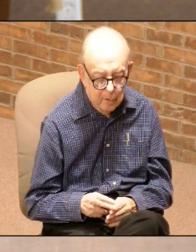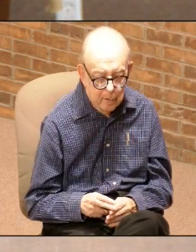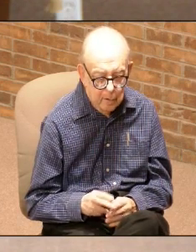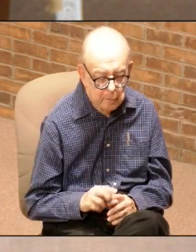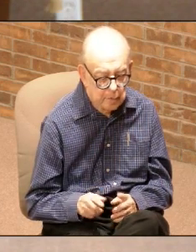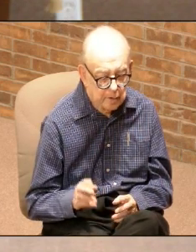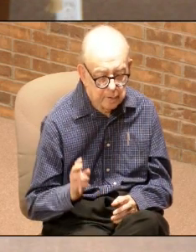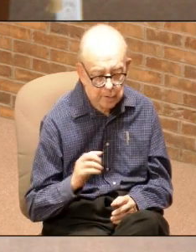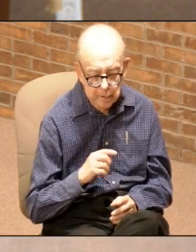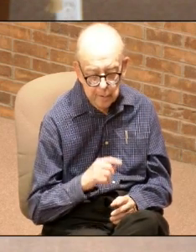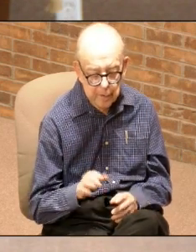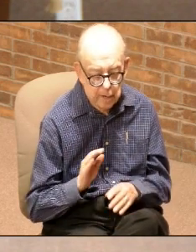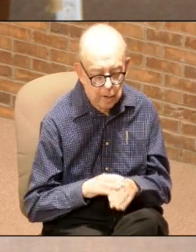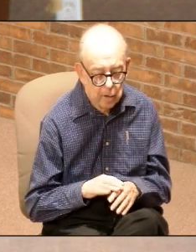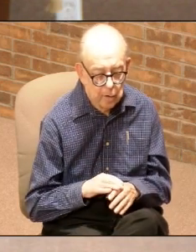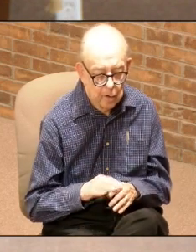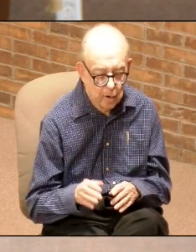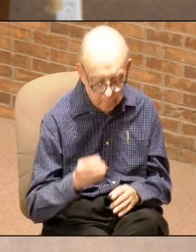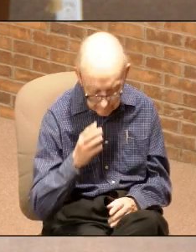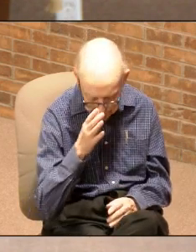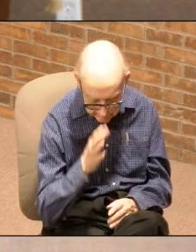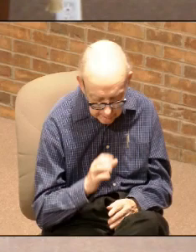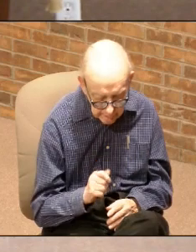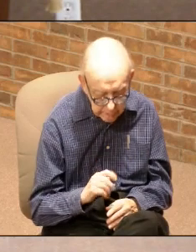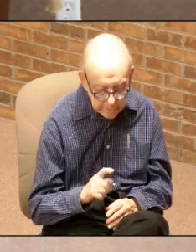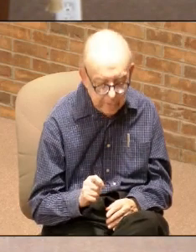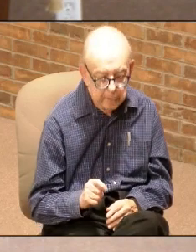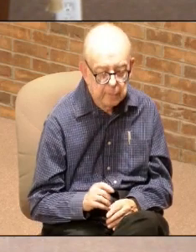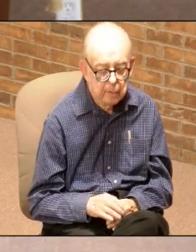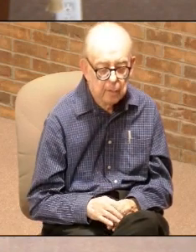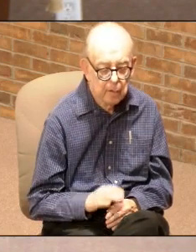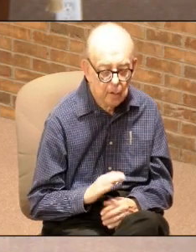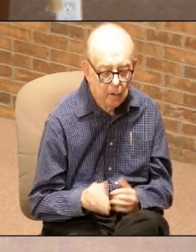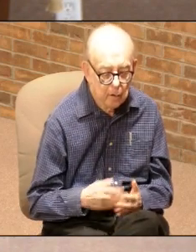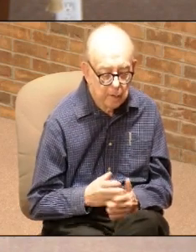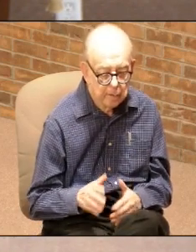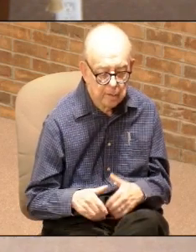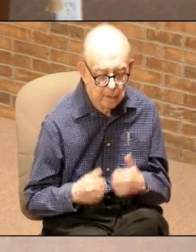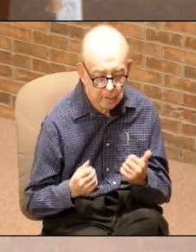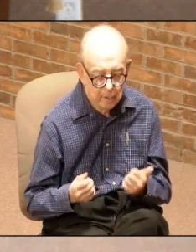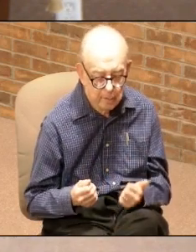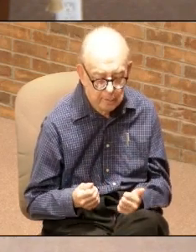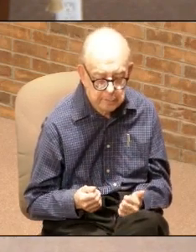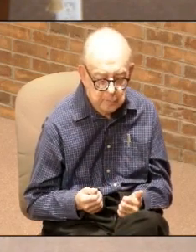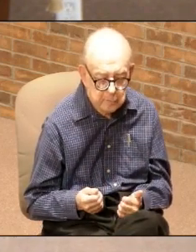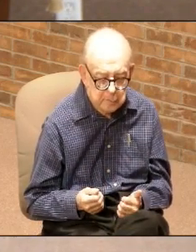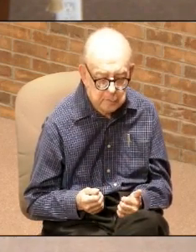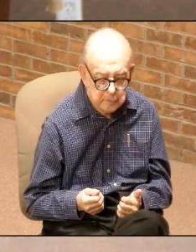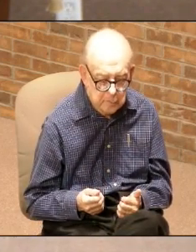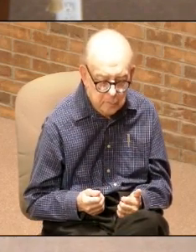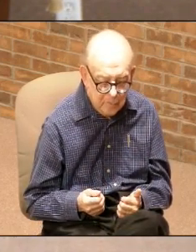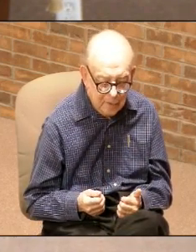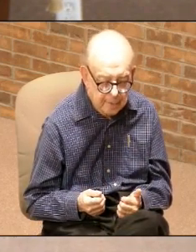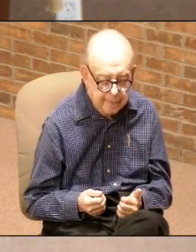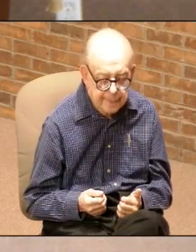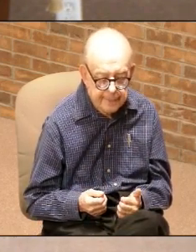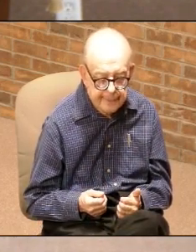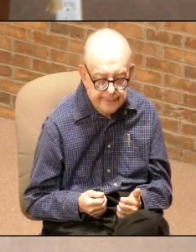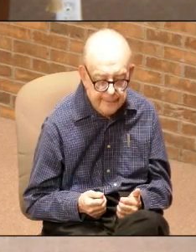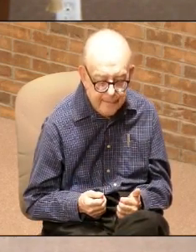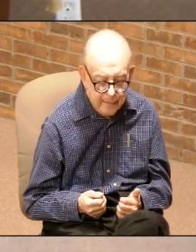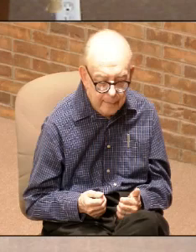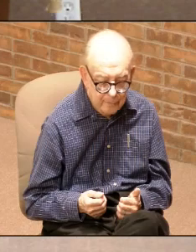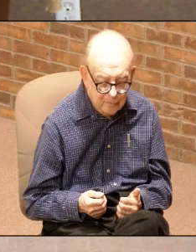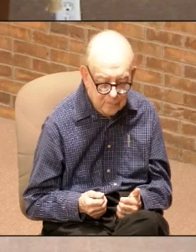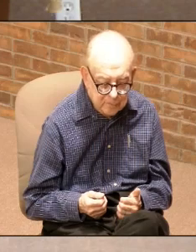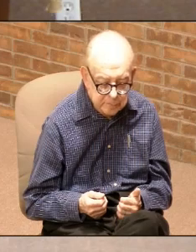And they didn't like the name, and they just changed it to AT, and that's what he was called all of his life. But actually, his name was something else. So now I